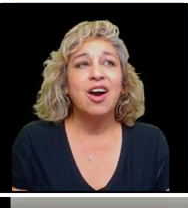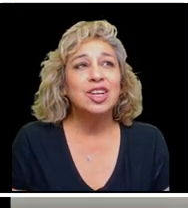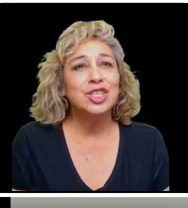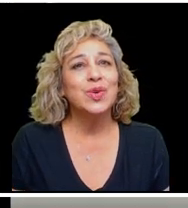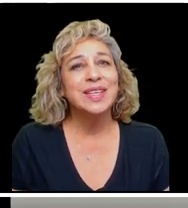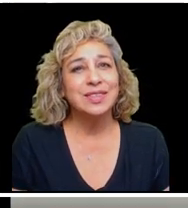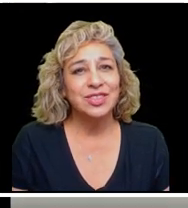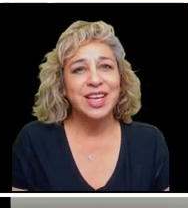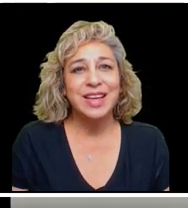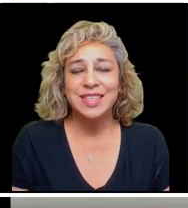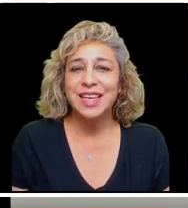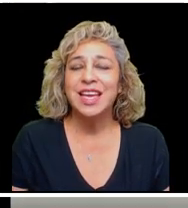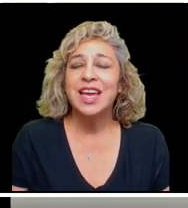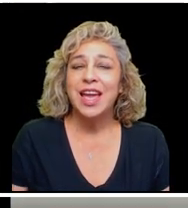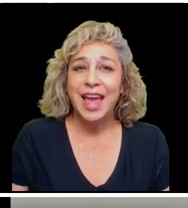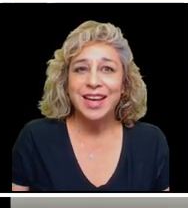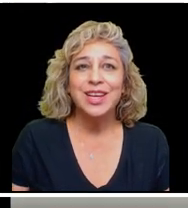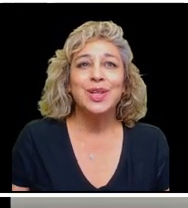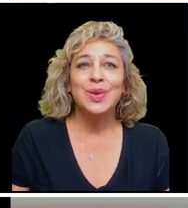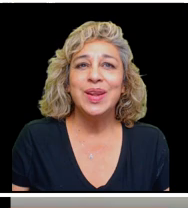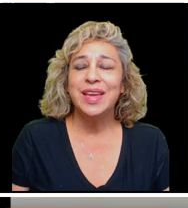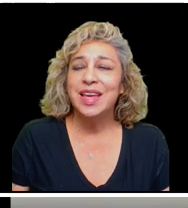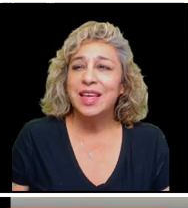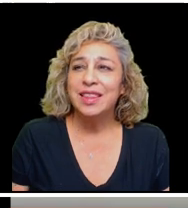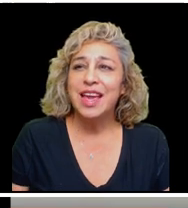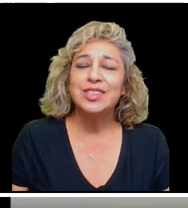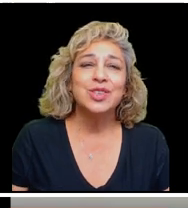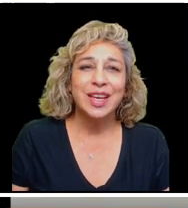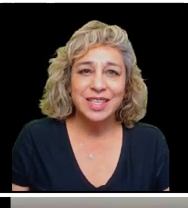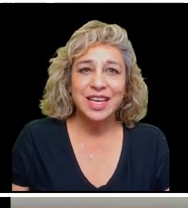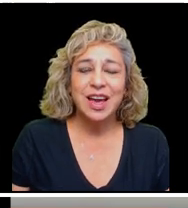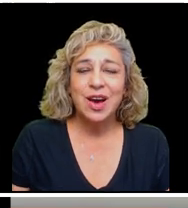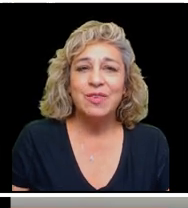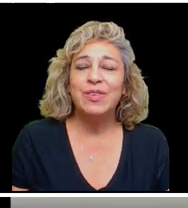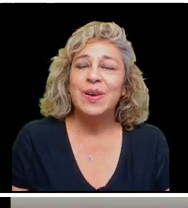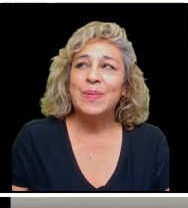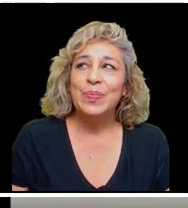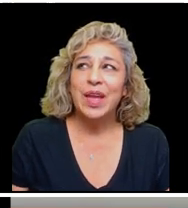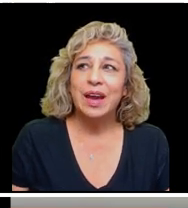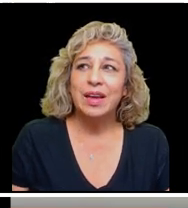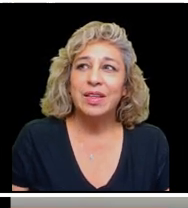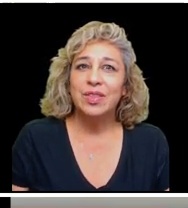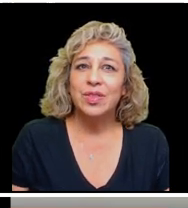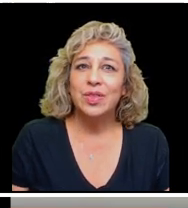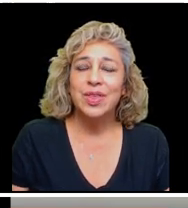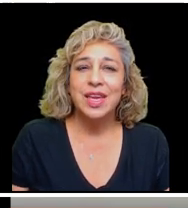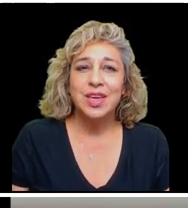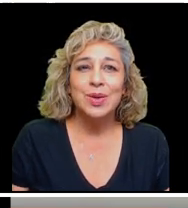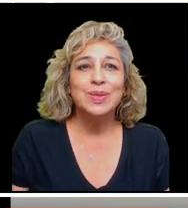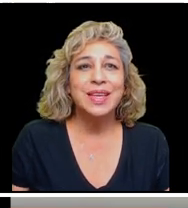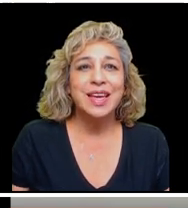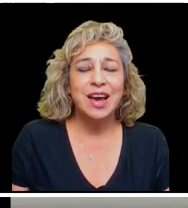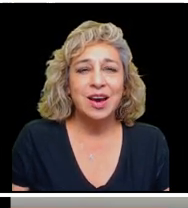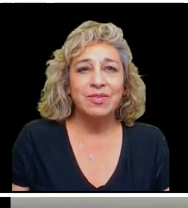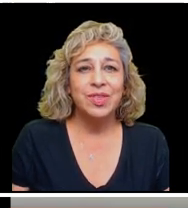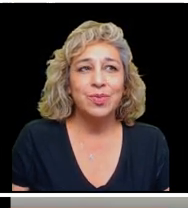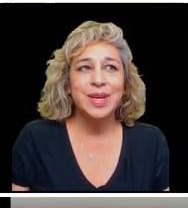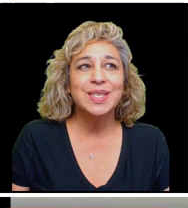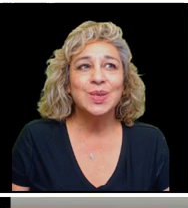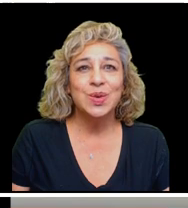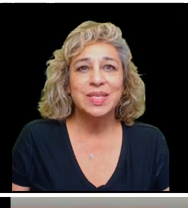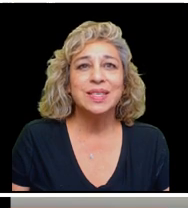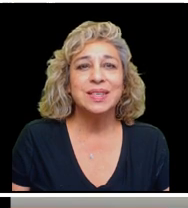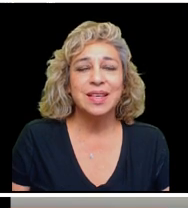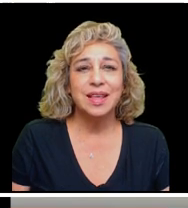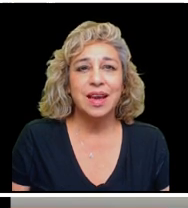also exercising and including the exercising of the using of the